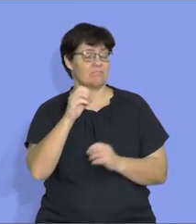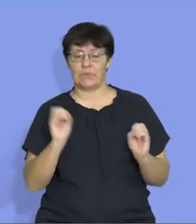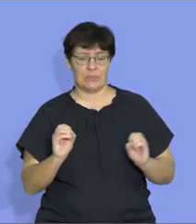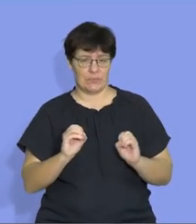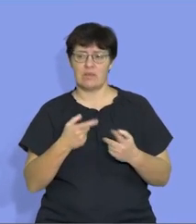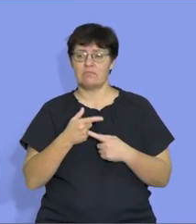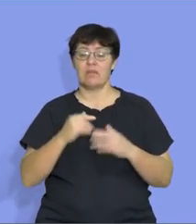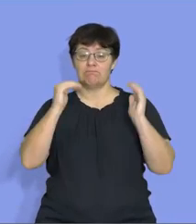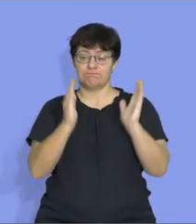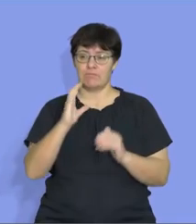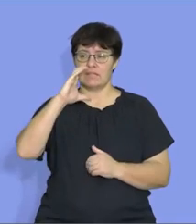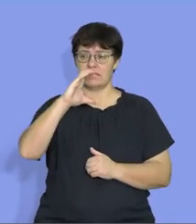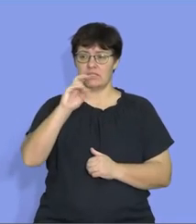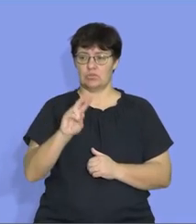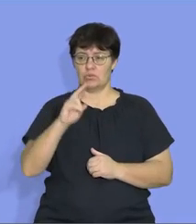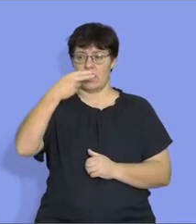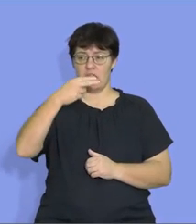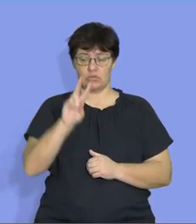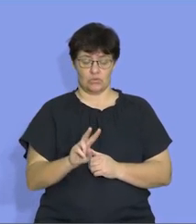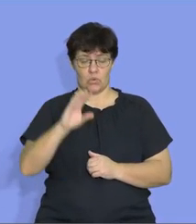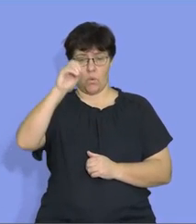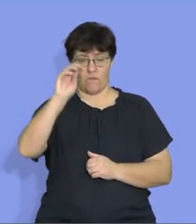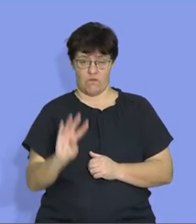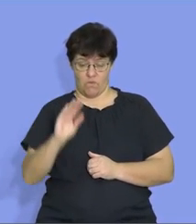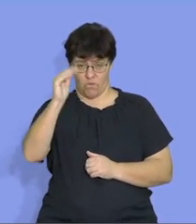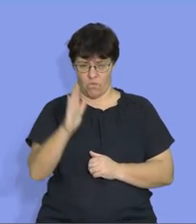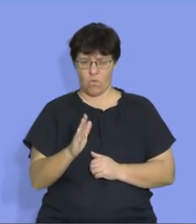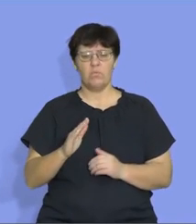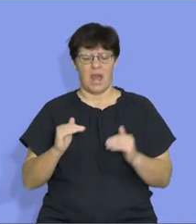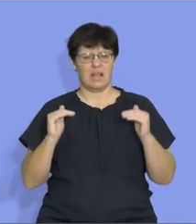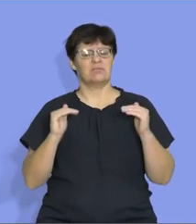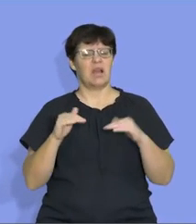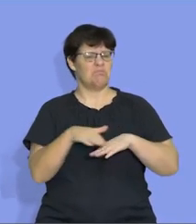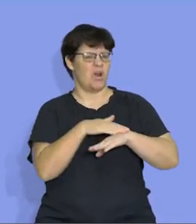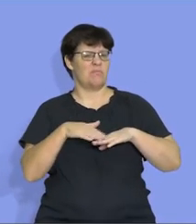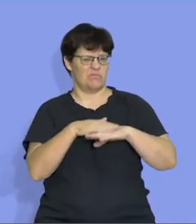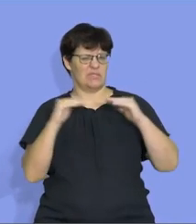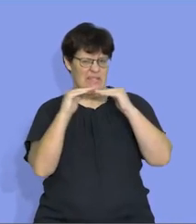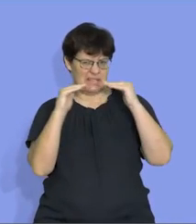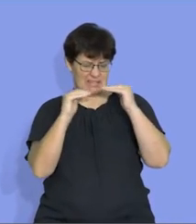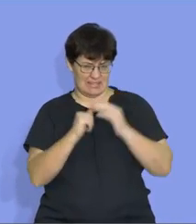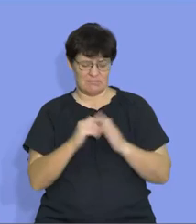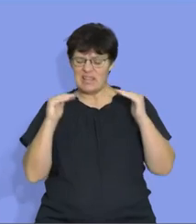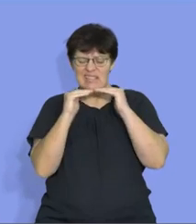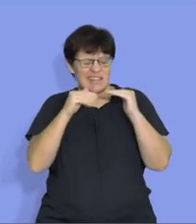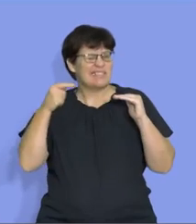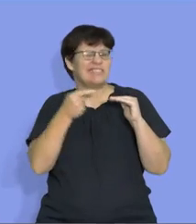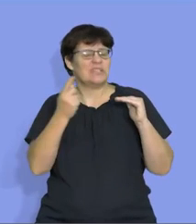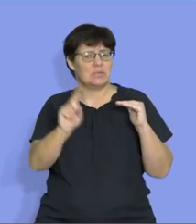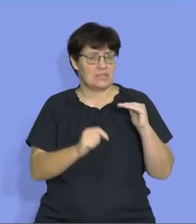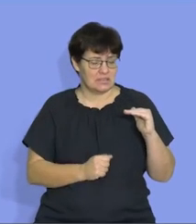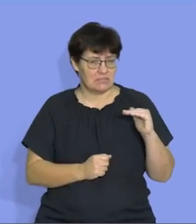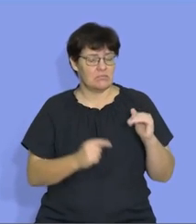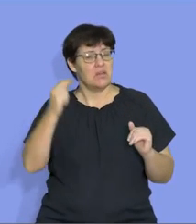is C2H2O4. It's a good primary standard. And if we talk about a standard, what are we talking about? We're